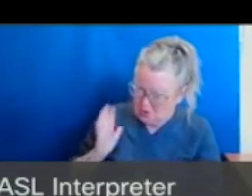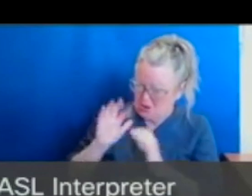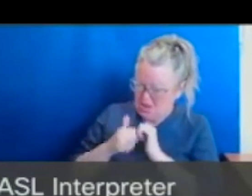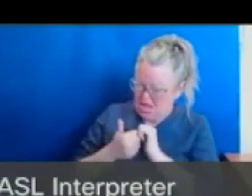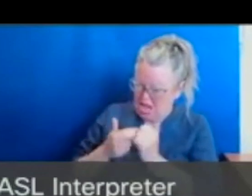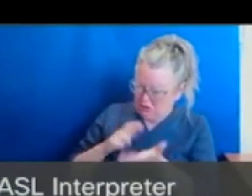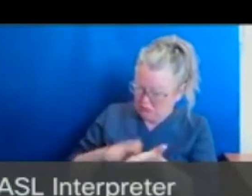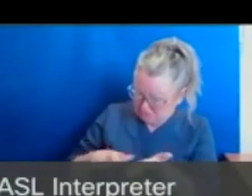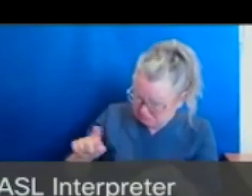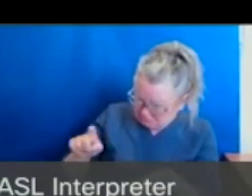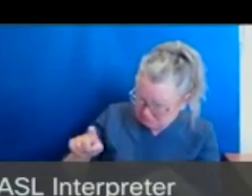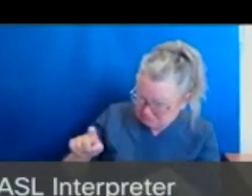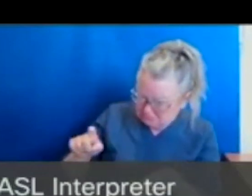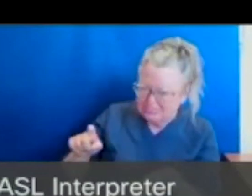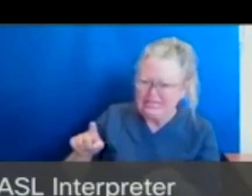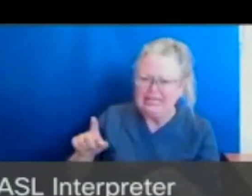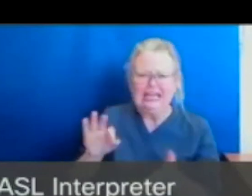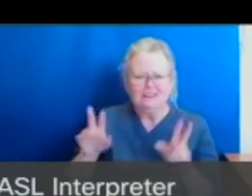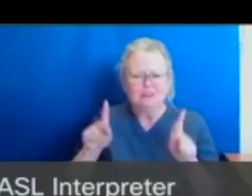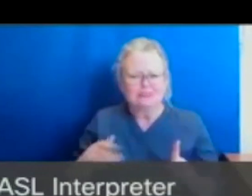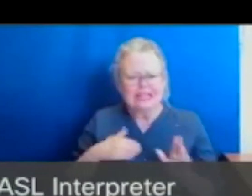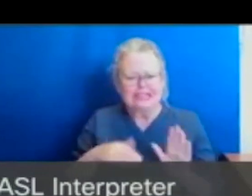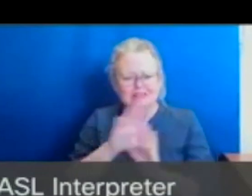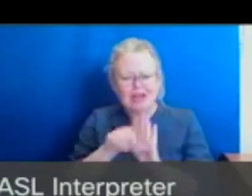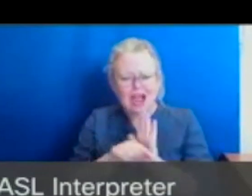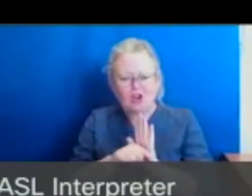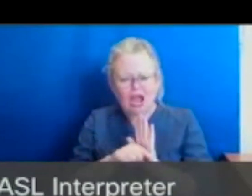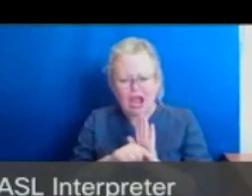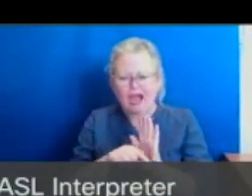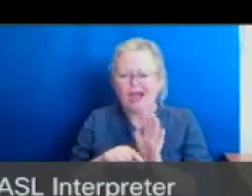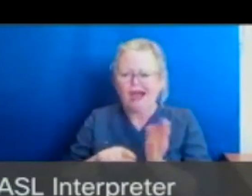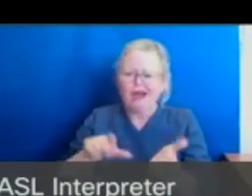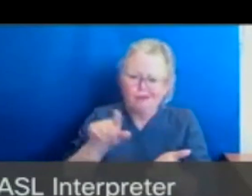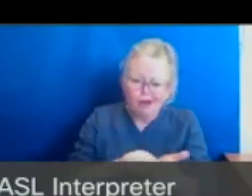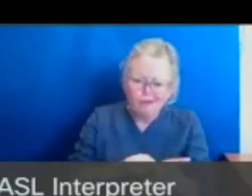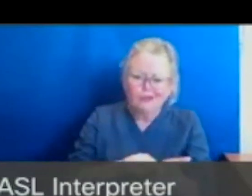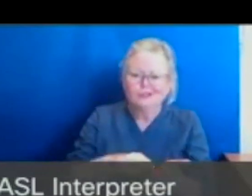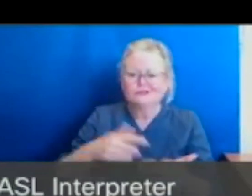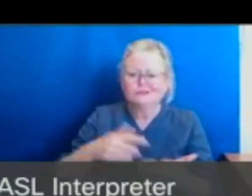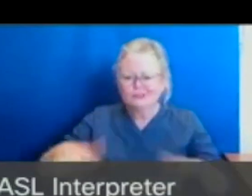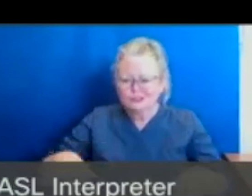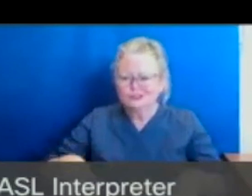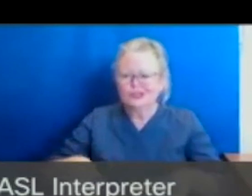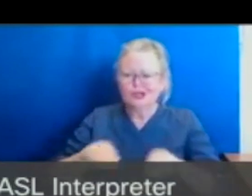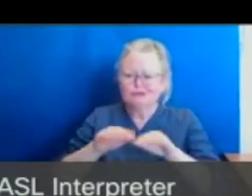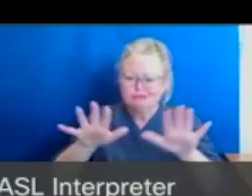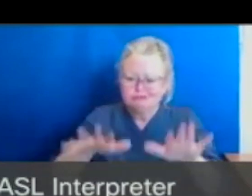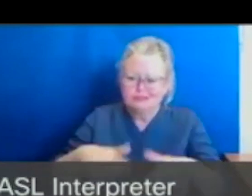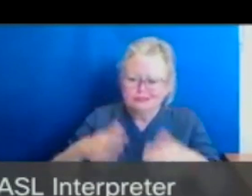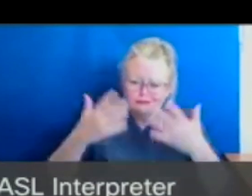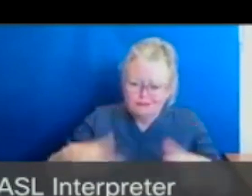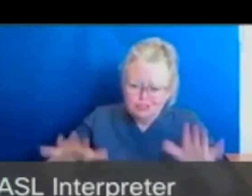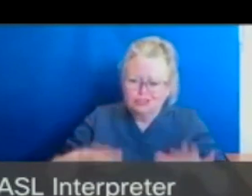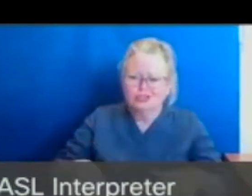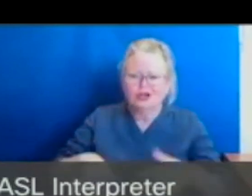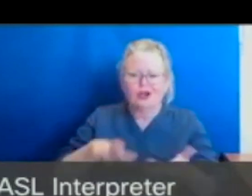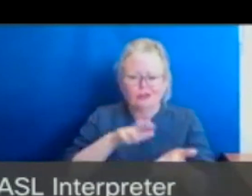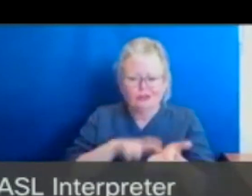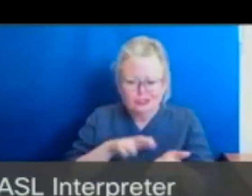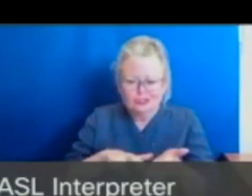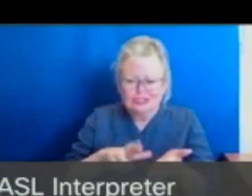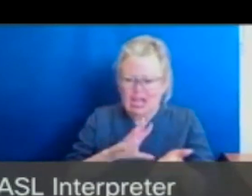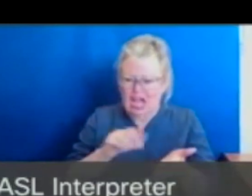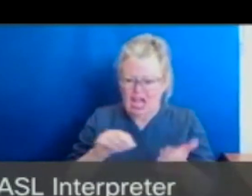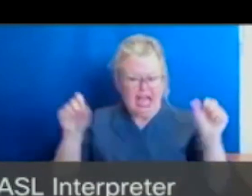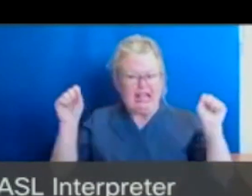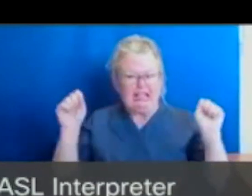If the person has that background, has published, has led a grant, has done such analyses, then they are an excellent person